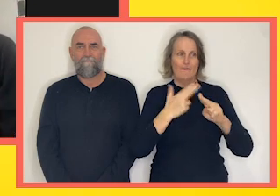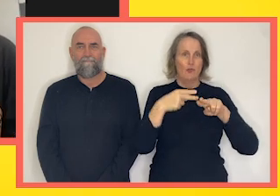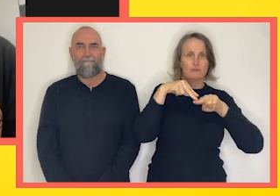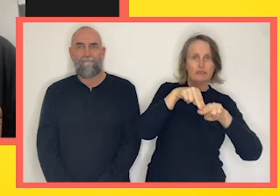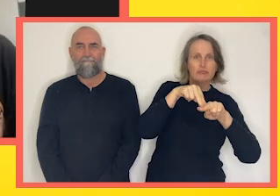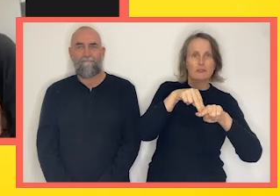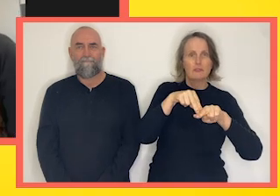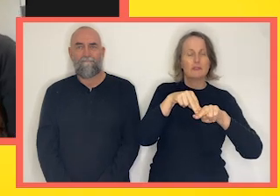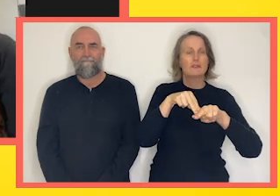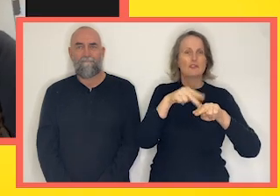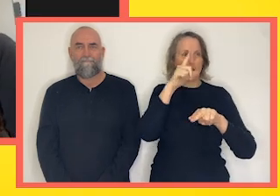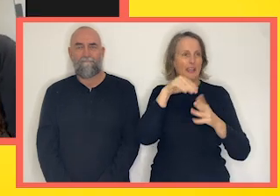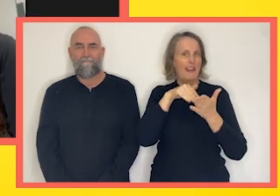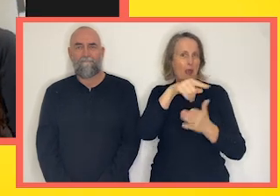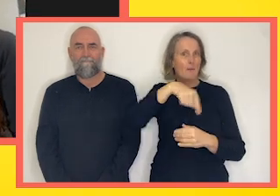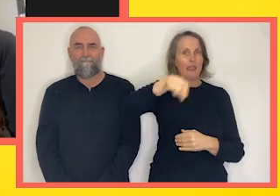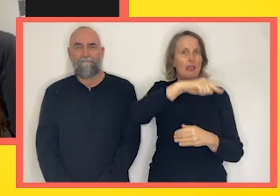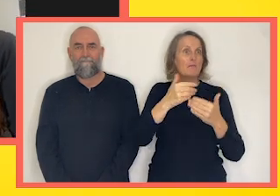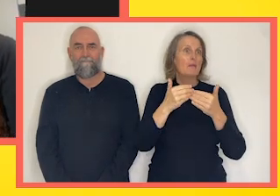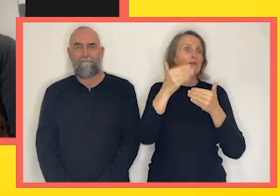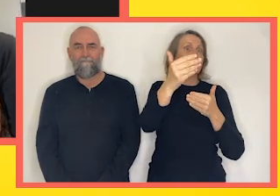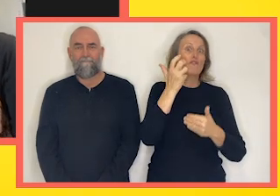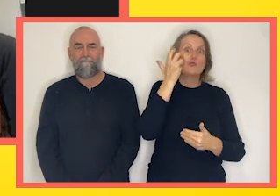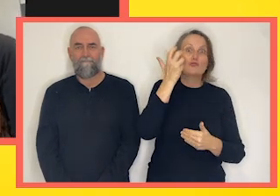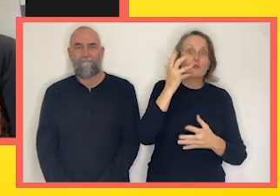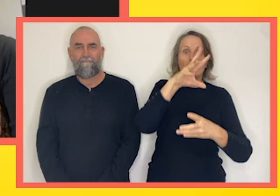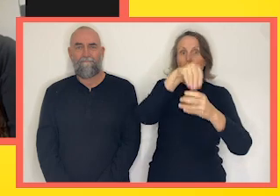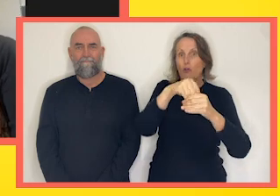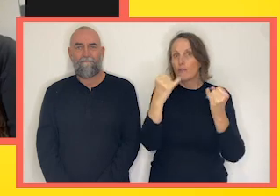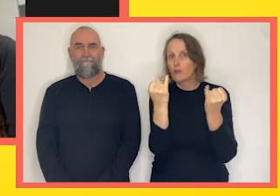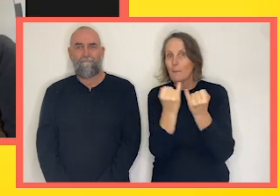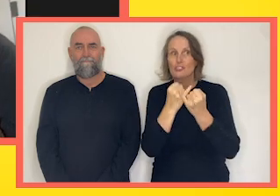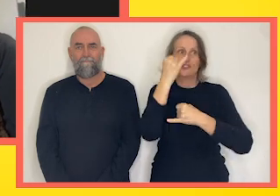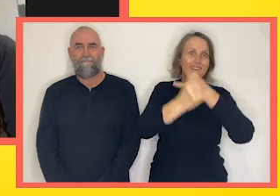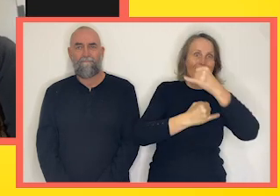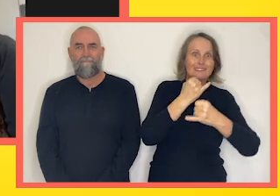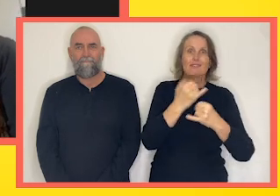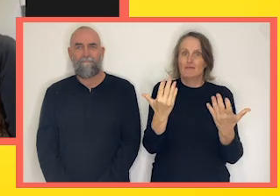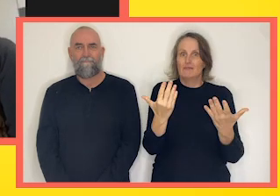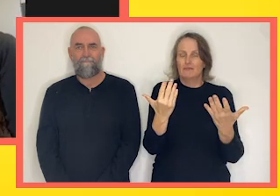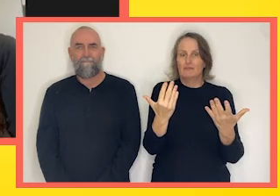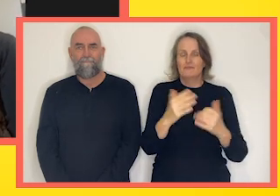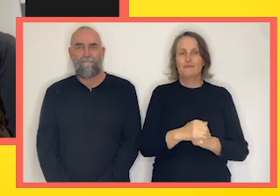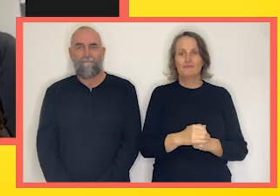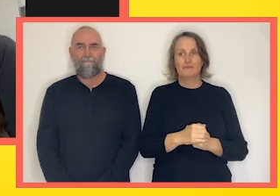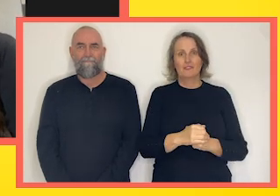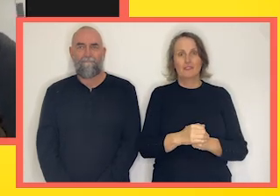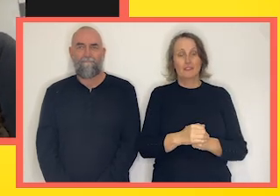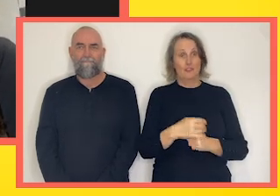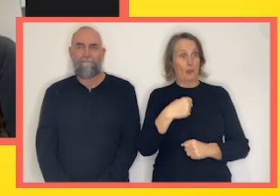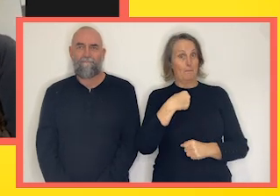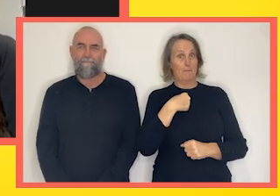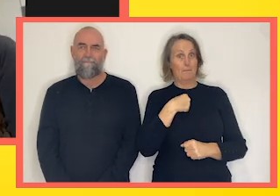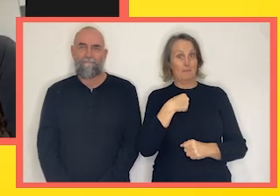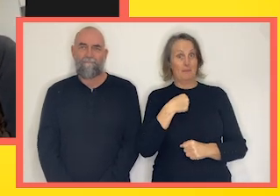bit more of a pathway to go through to international events. So, my first one